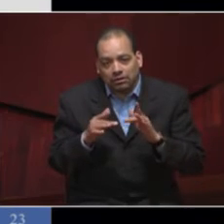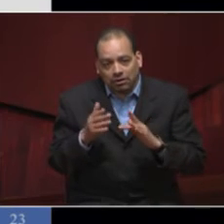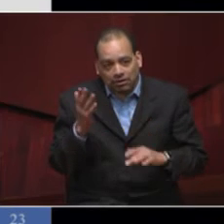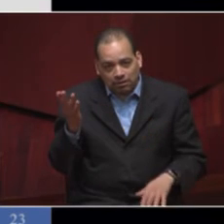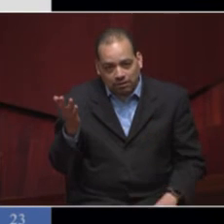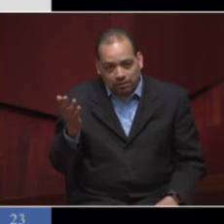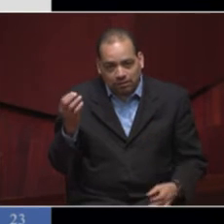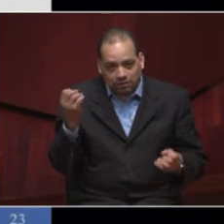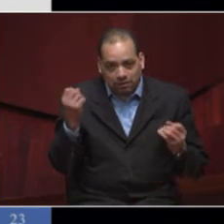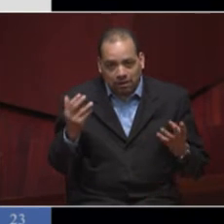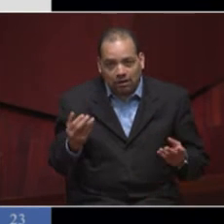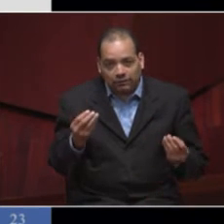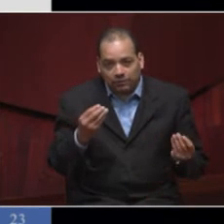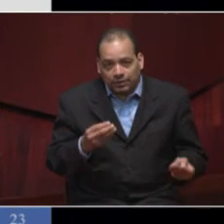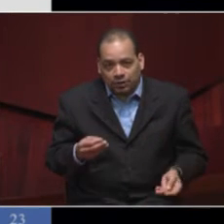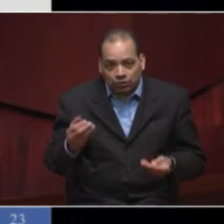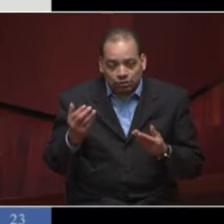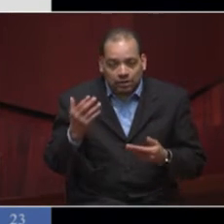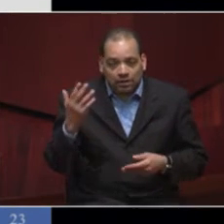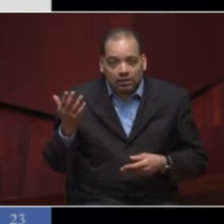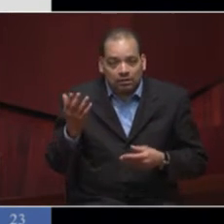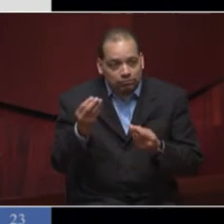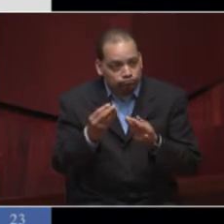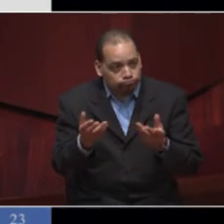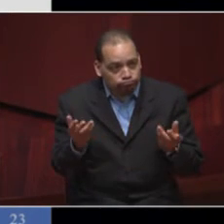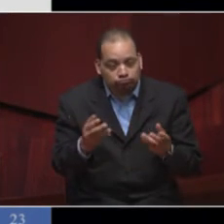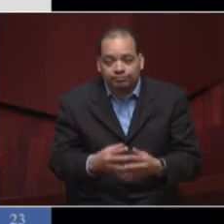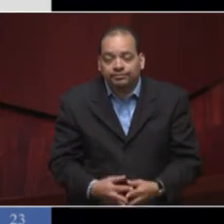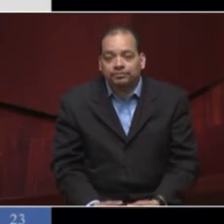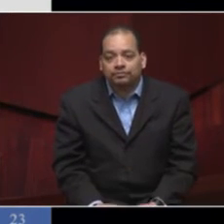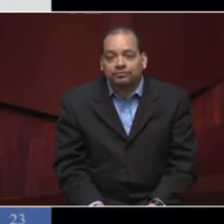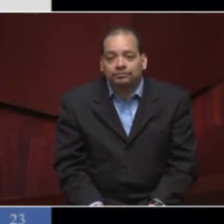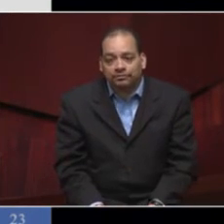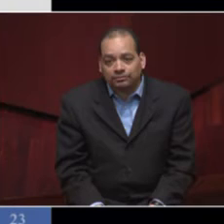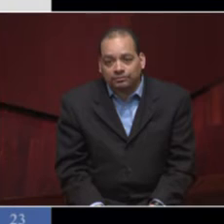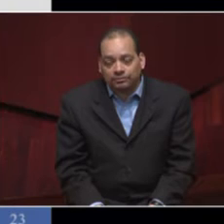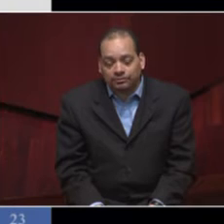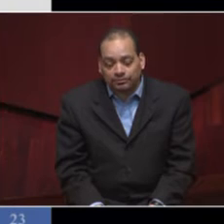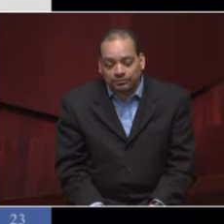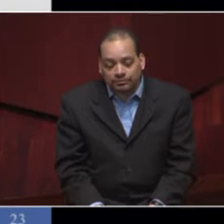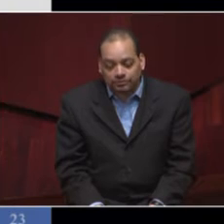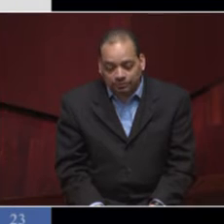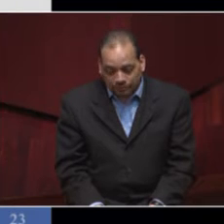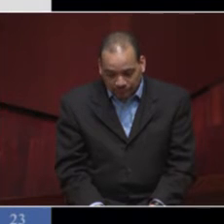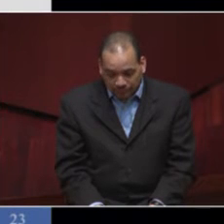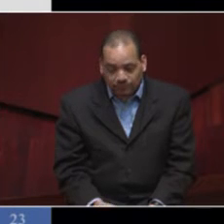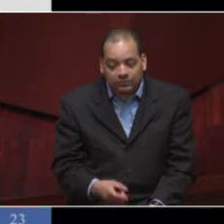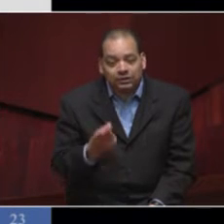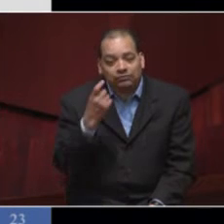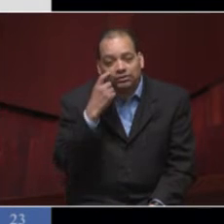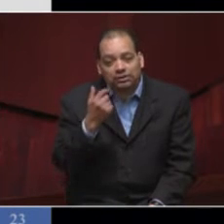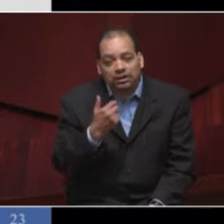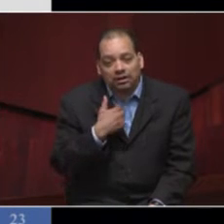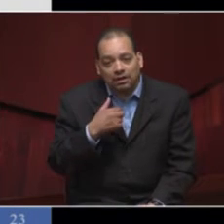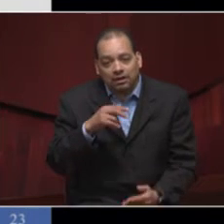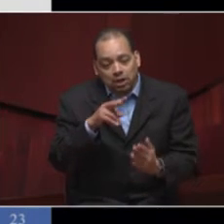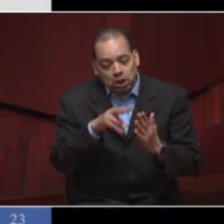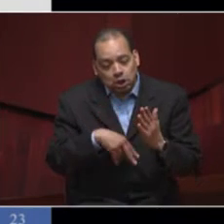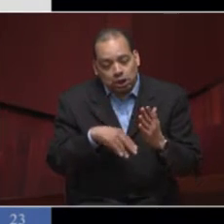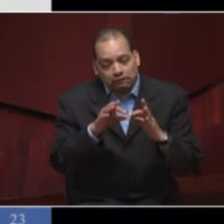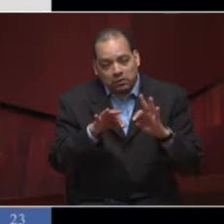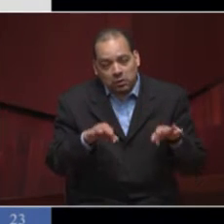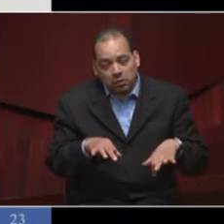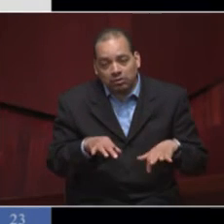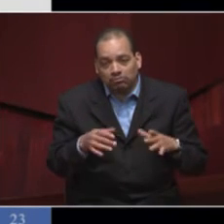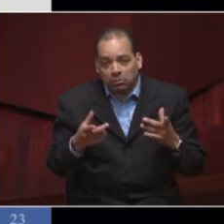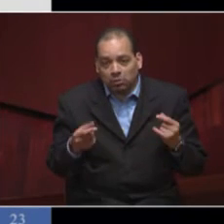other information available online. And actually, I took a look at the form the other day, and the form itself